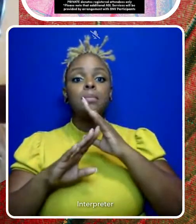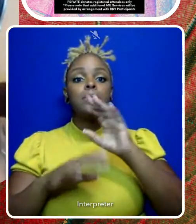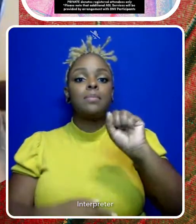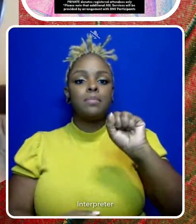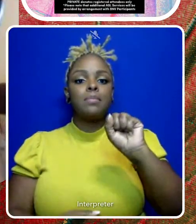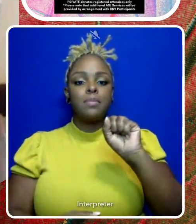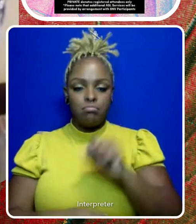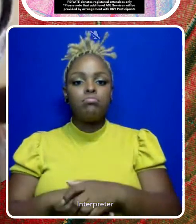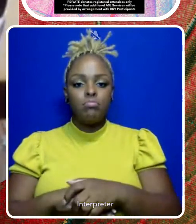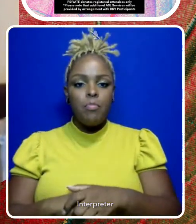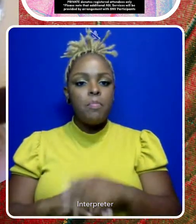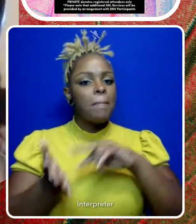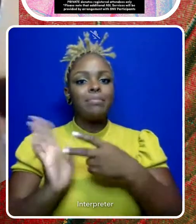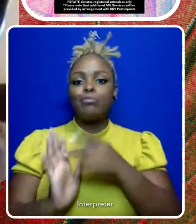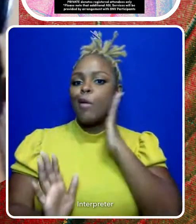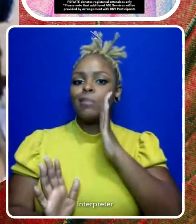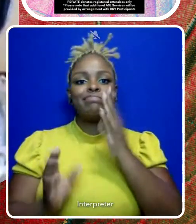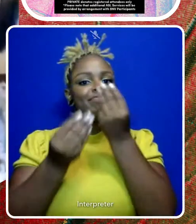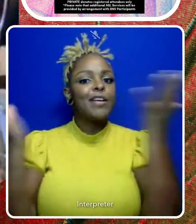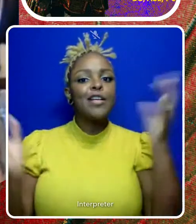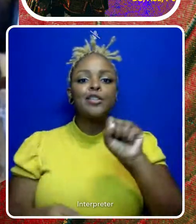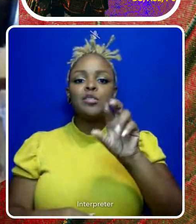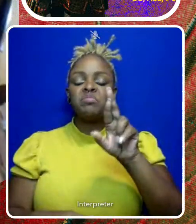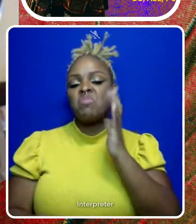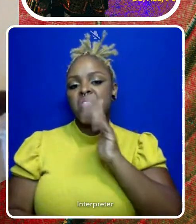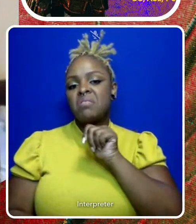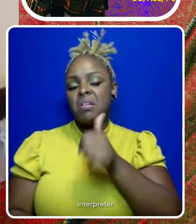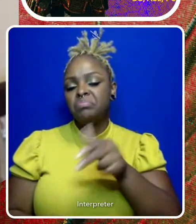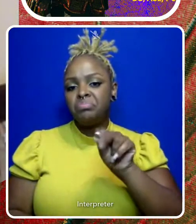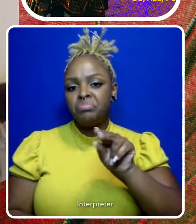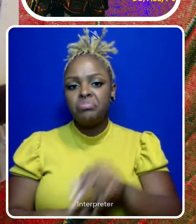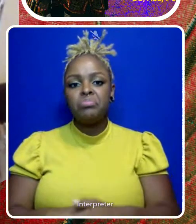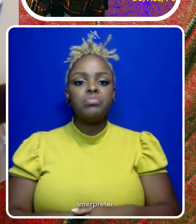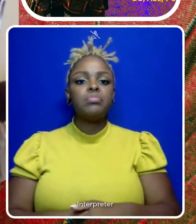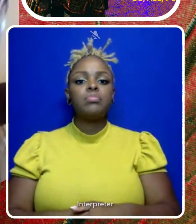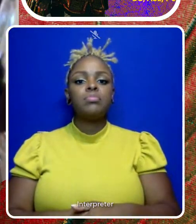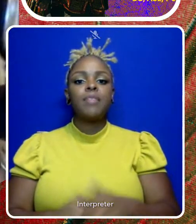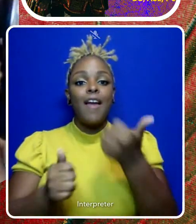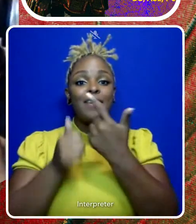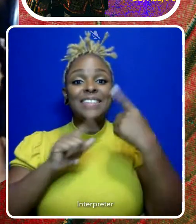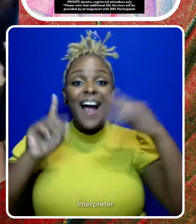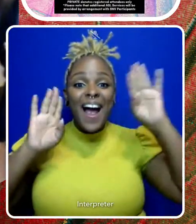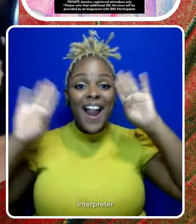Everyone say hi, give a little what's up to our judges for today.